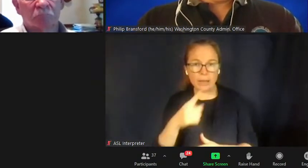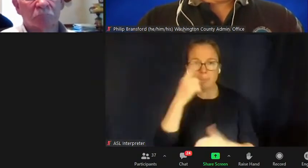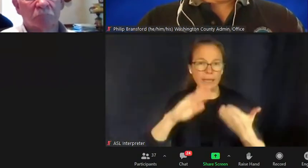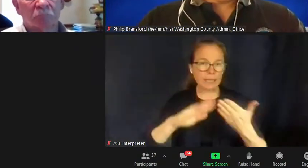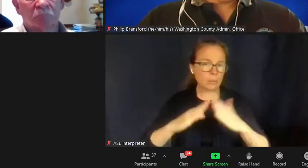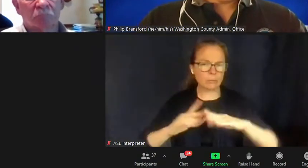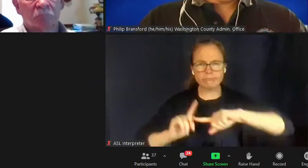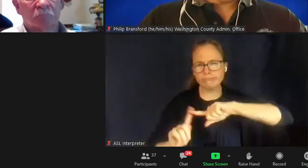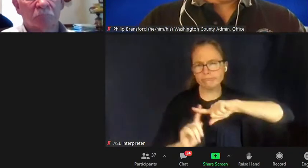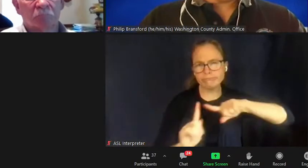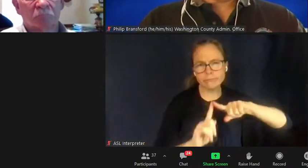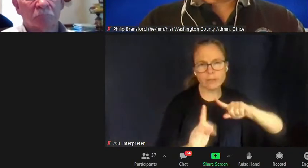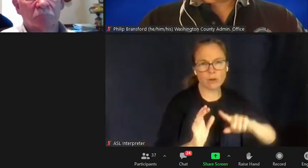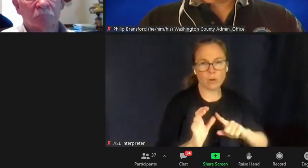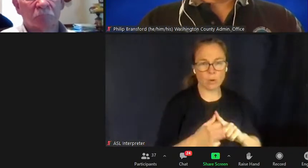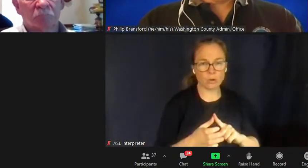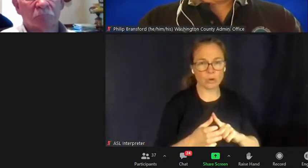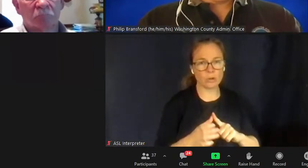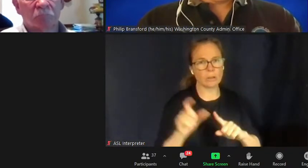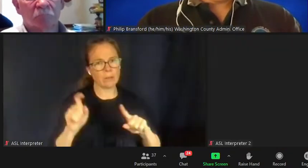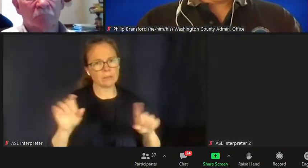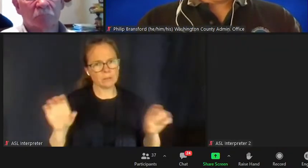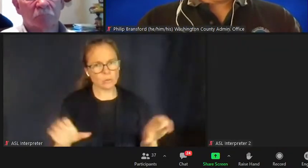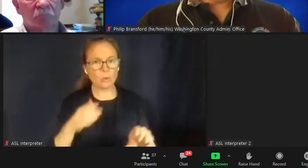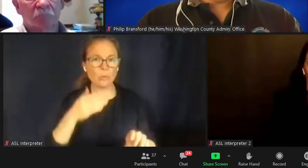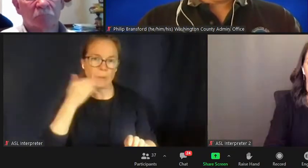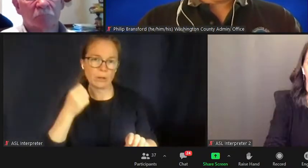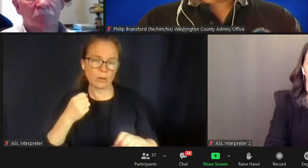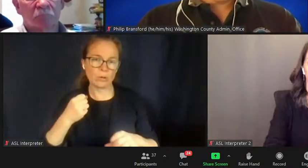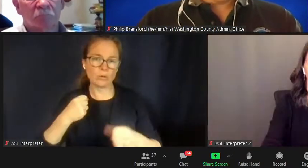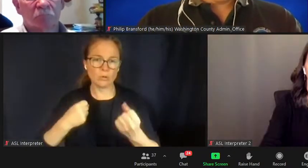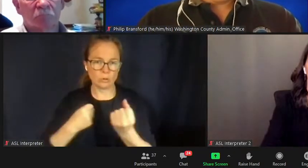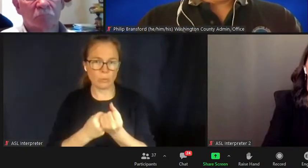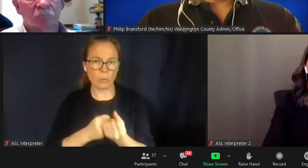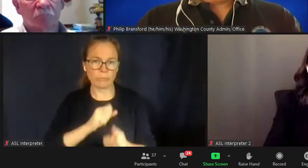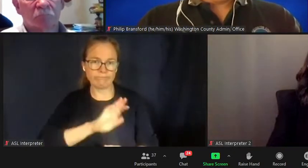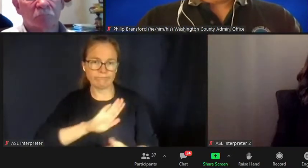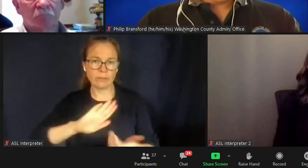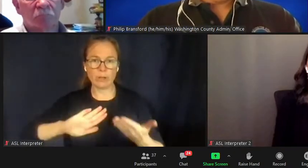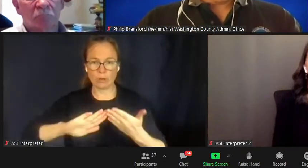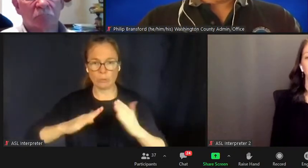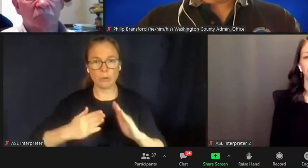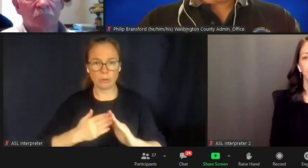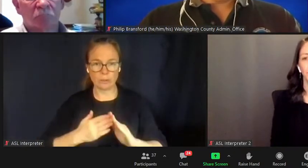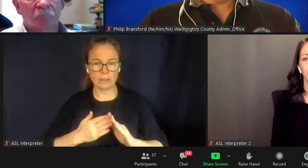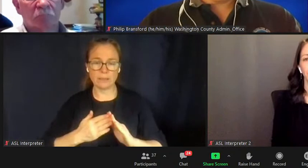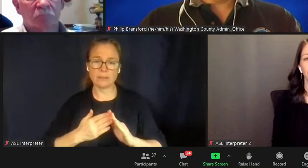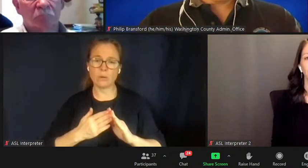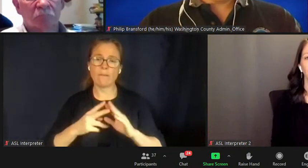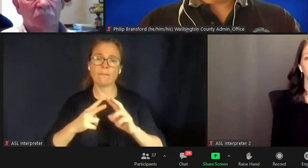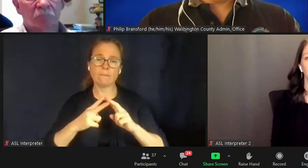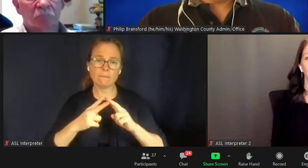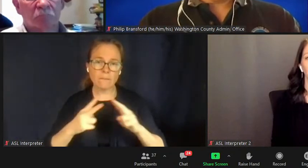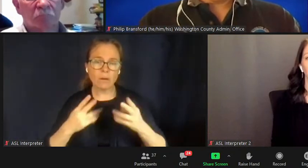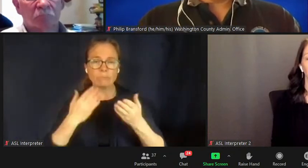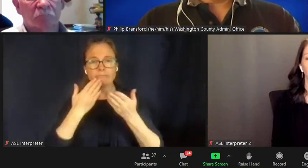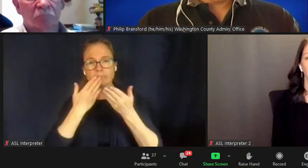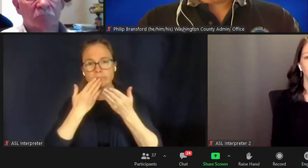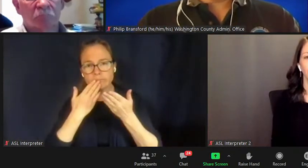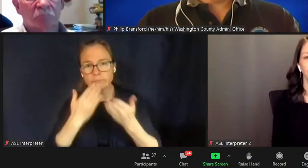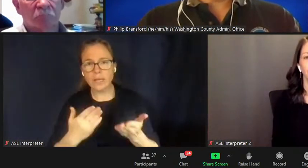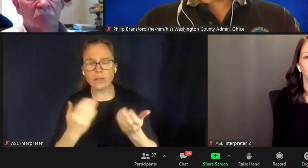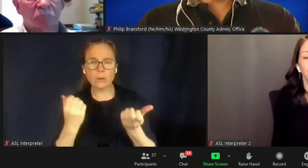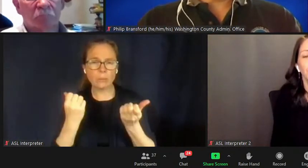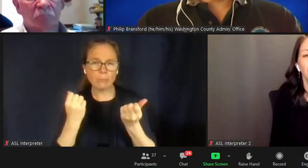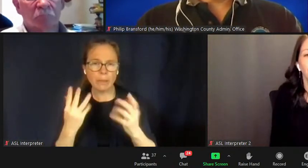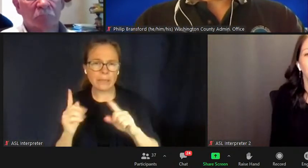cultures to do a better job than we have in the past. So I am very appreciative of the work of many